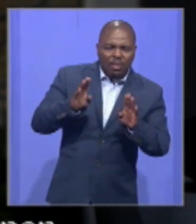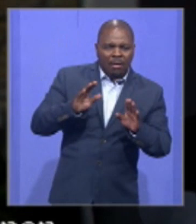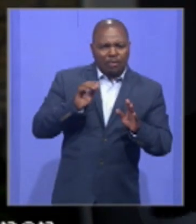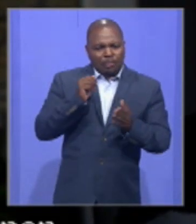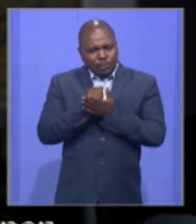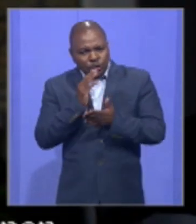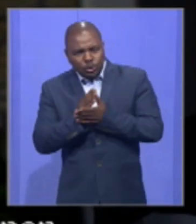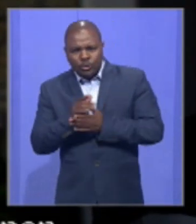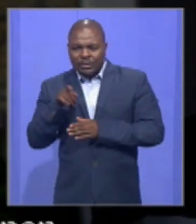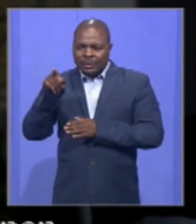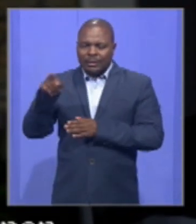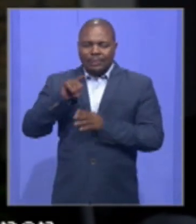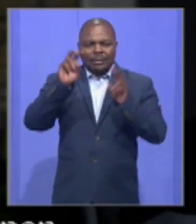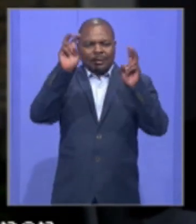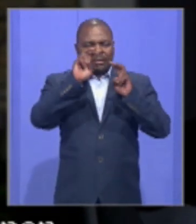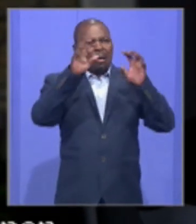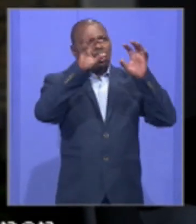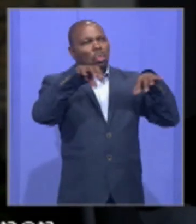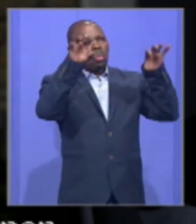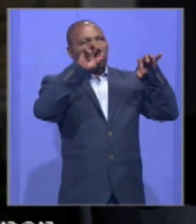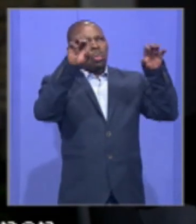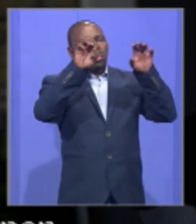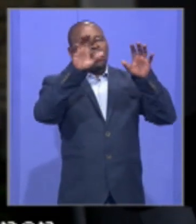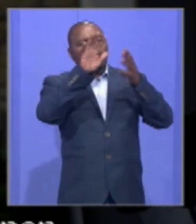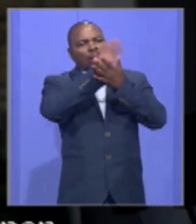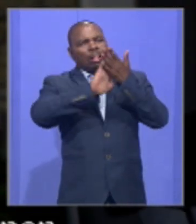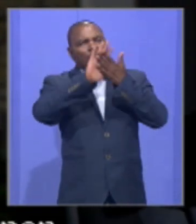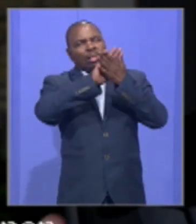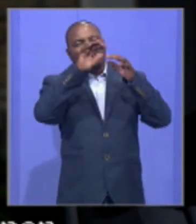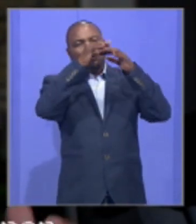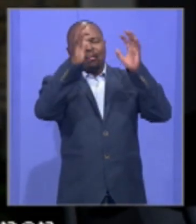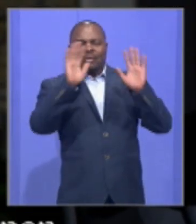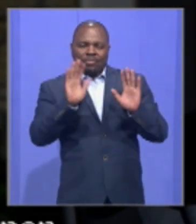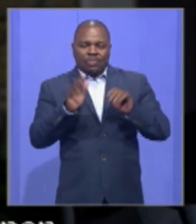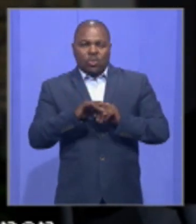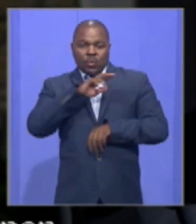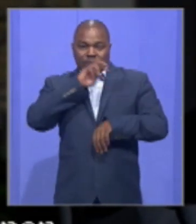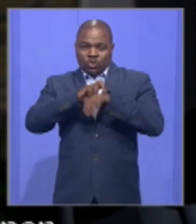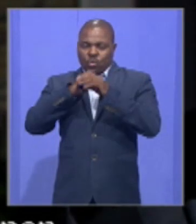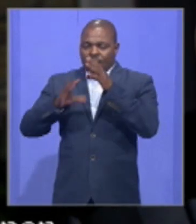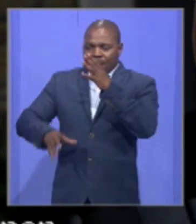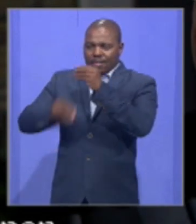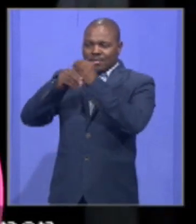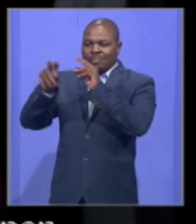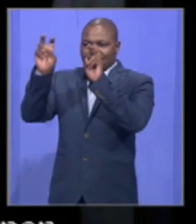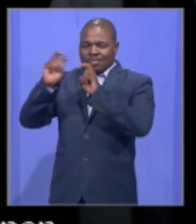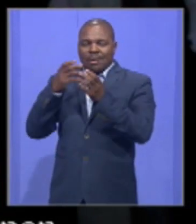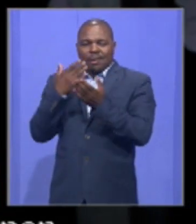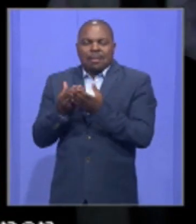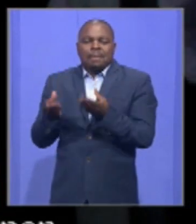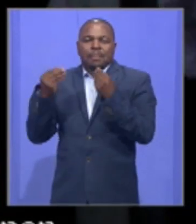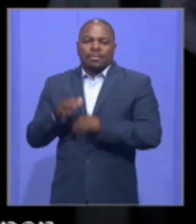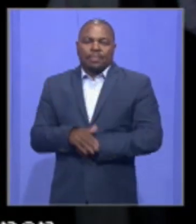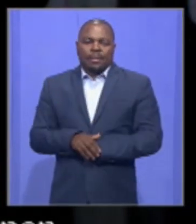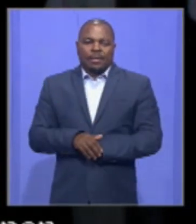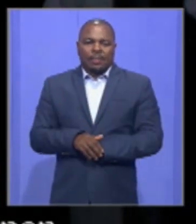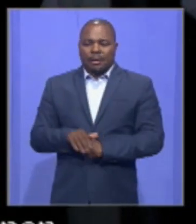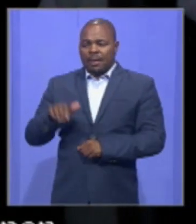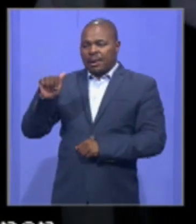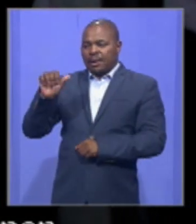they go green. And for us it's important because we are able to get additional megawatts onto the grid. Aspen is one of